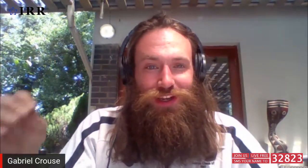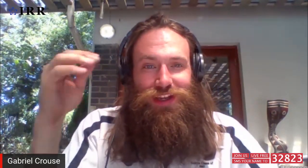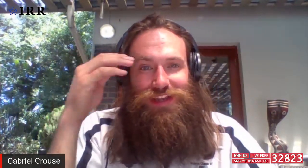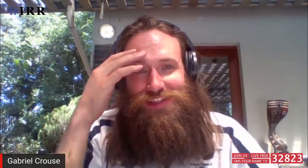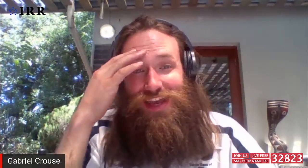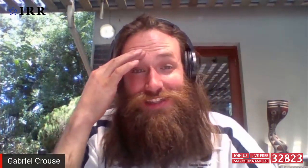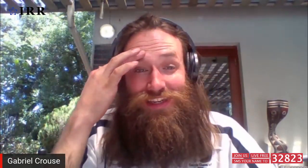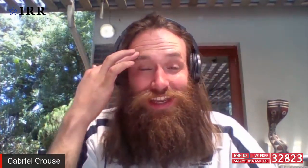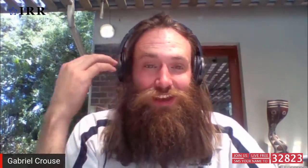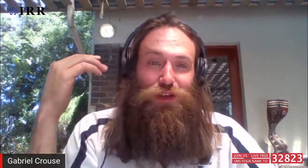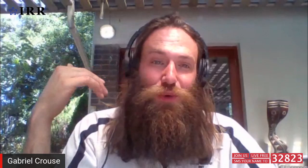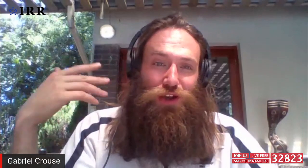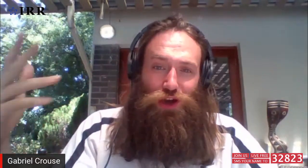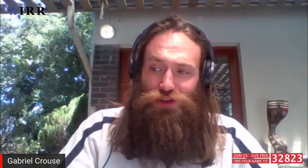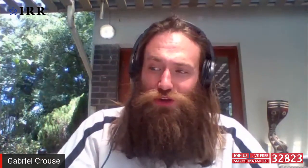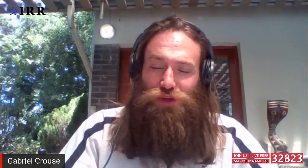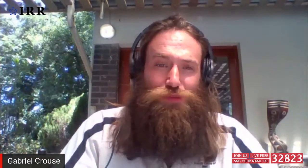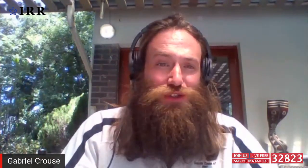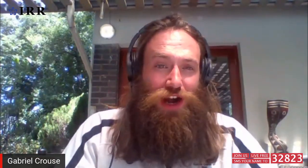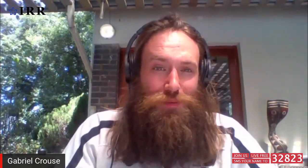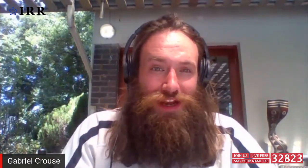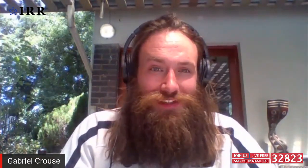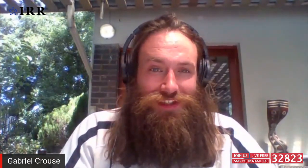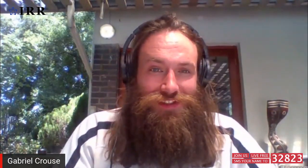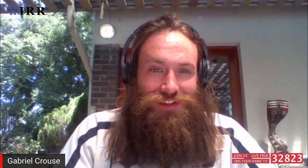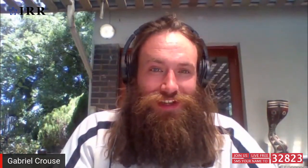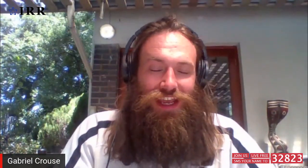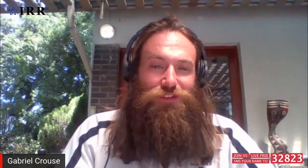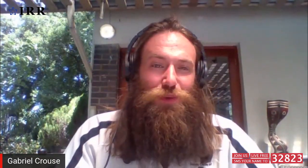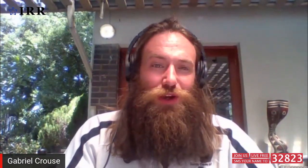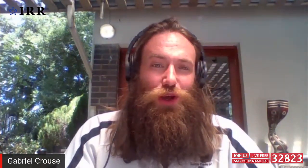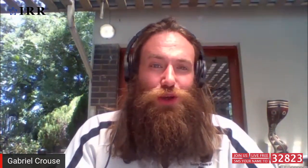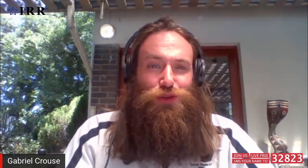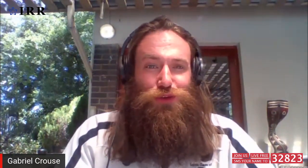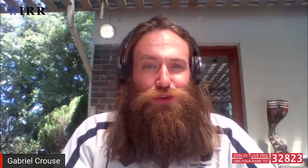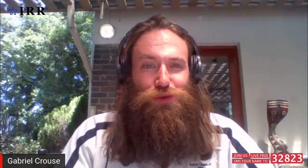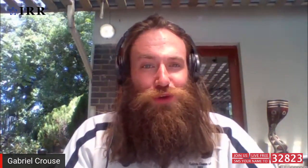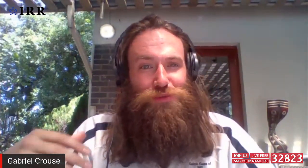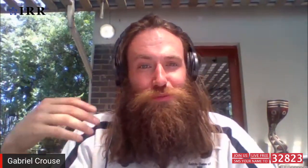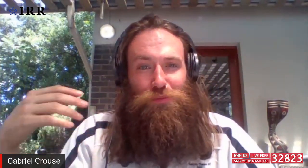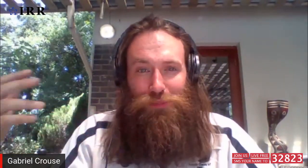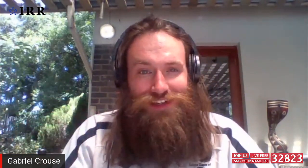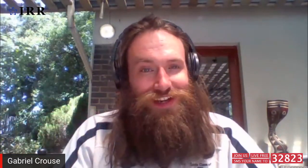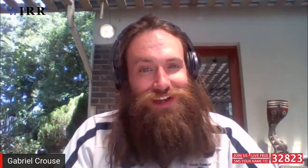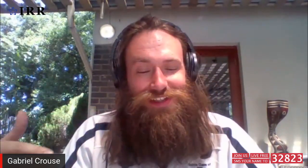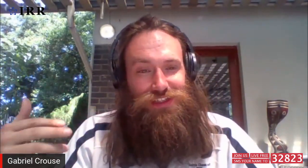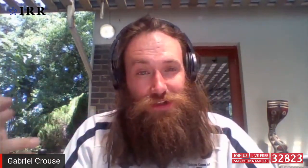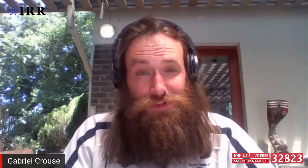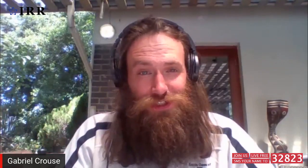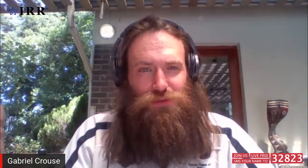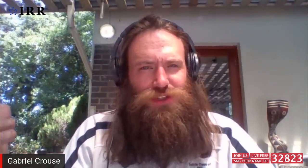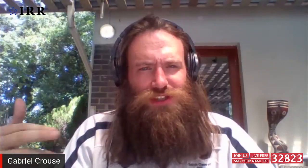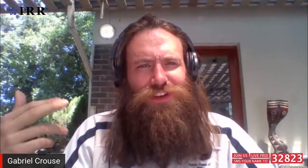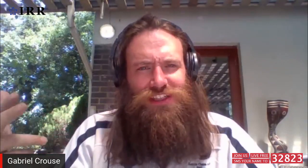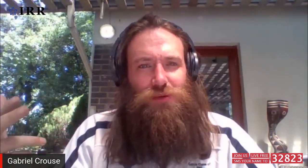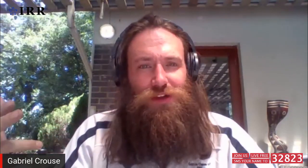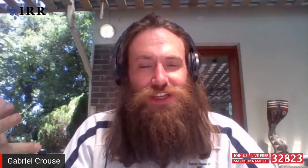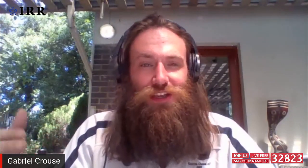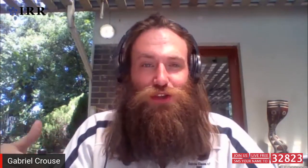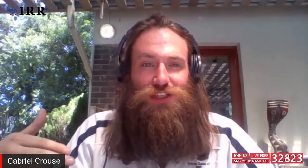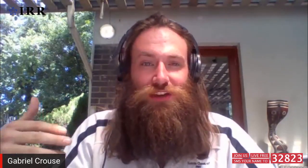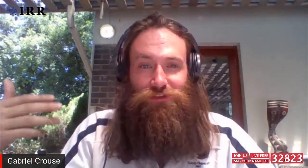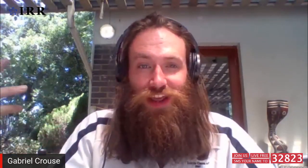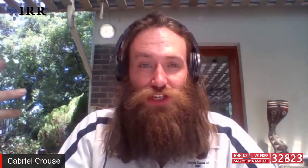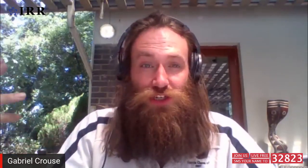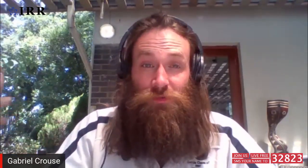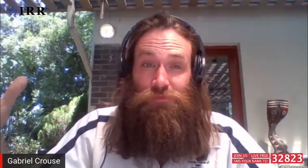issue is that if you want to go through with prescribed assets, if you want to go through with monetizing the deficit, which is a fancy way of